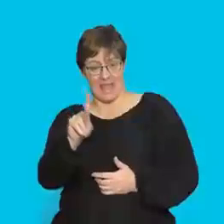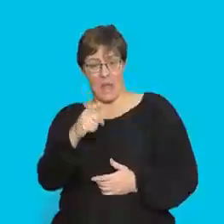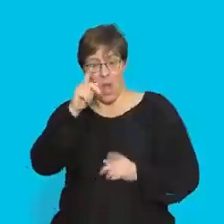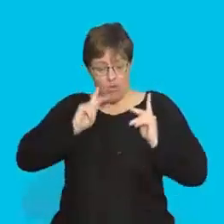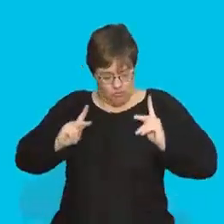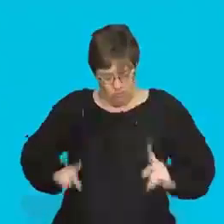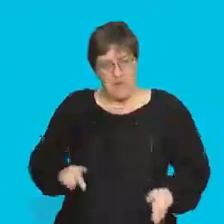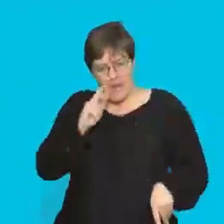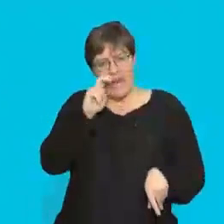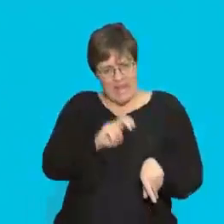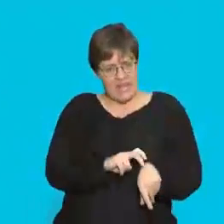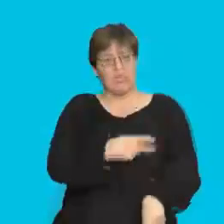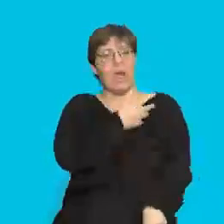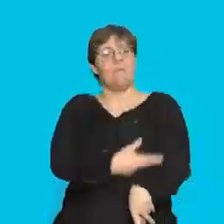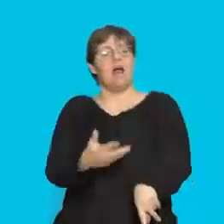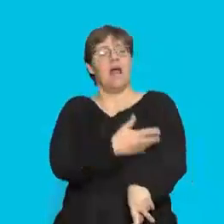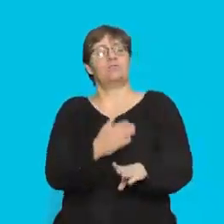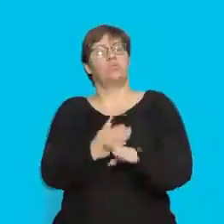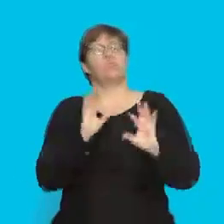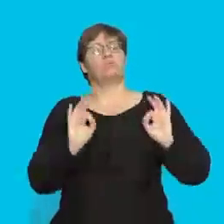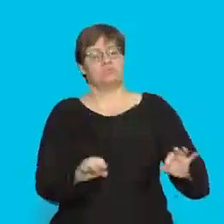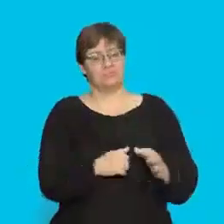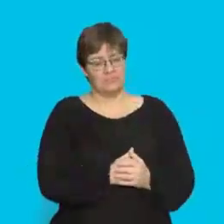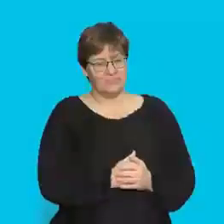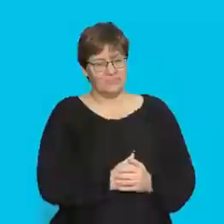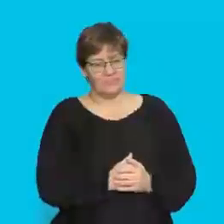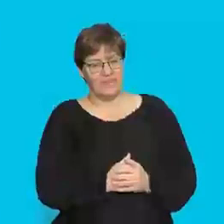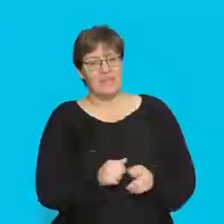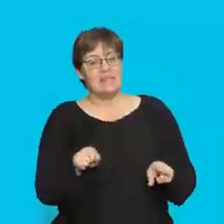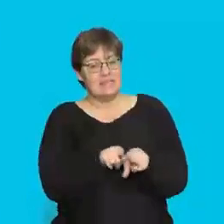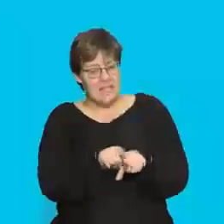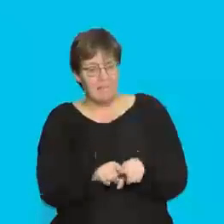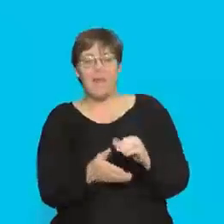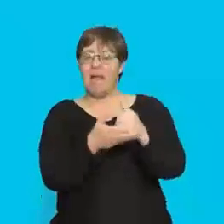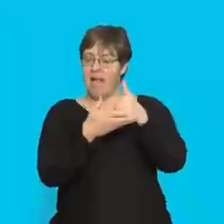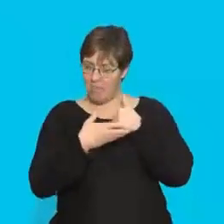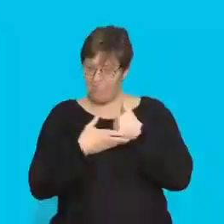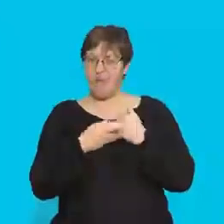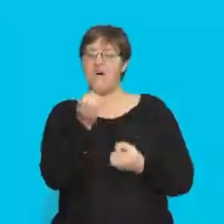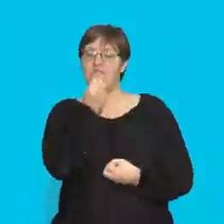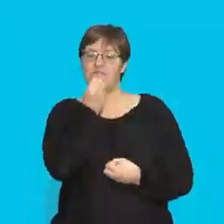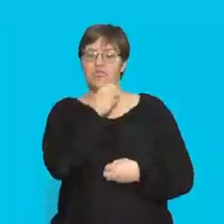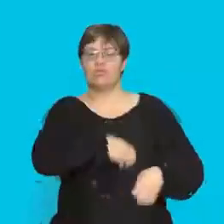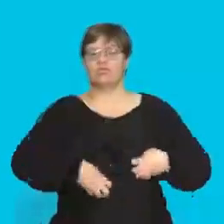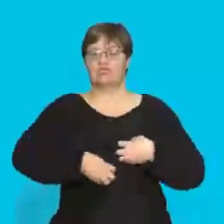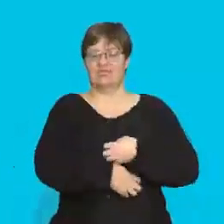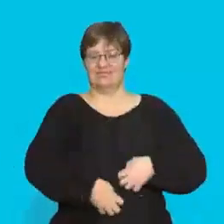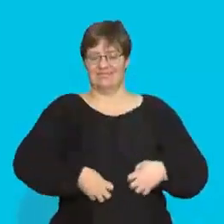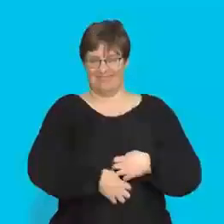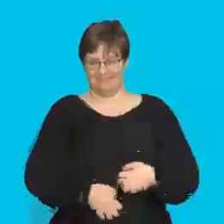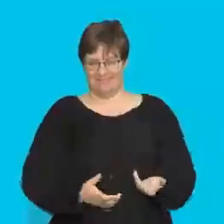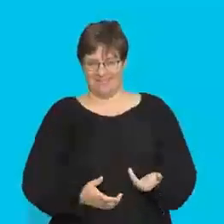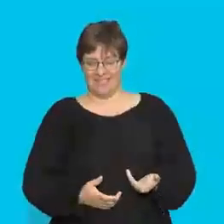you need for your blood to clot. And it's going to help you digest your